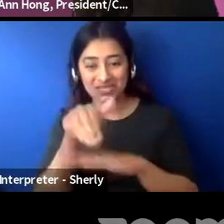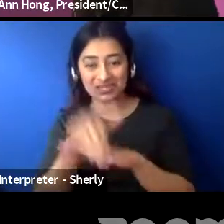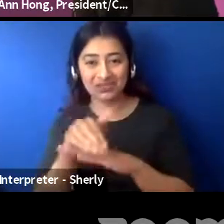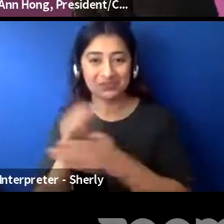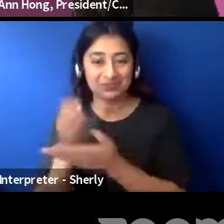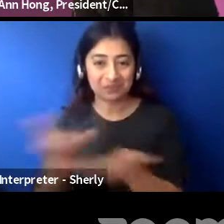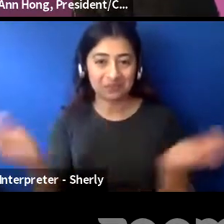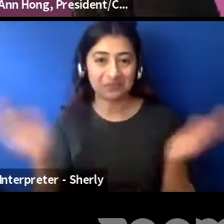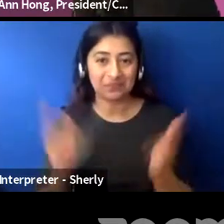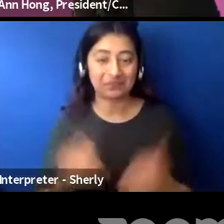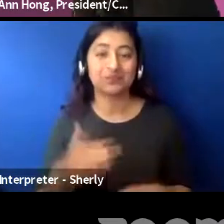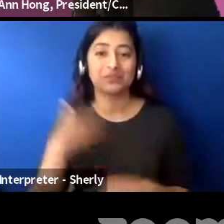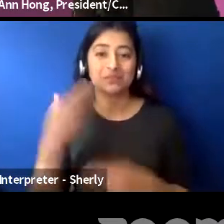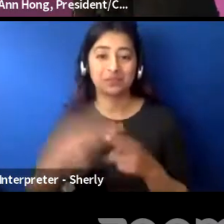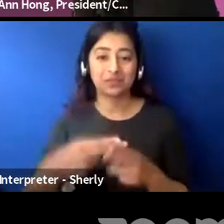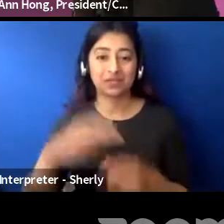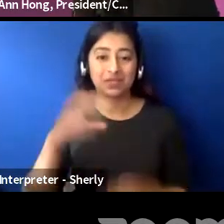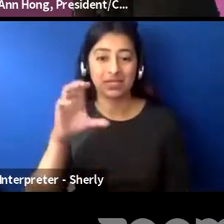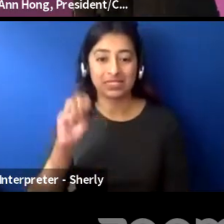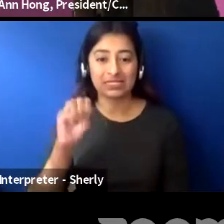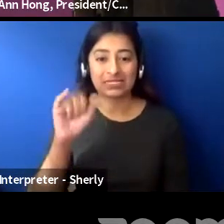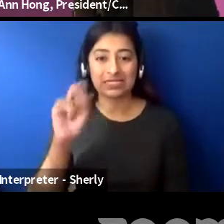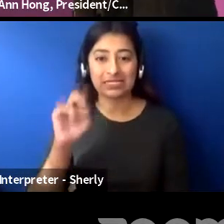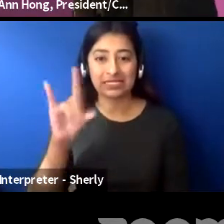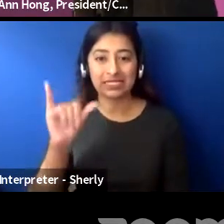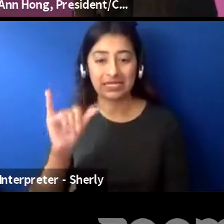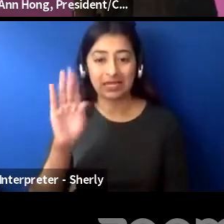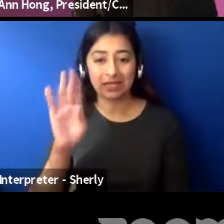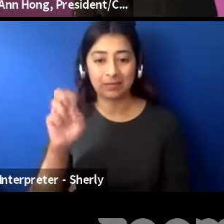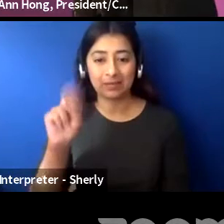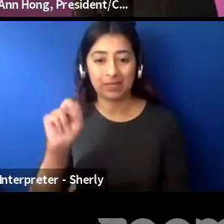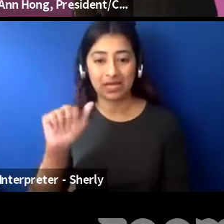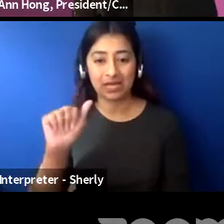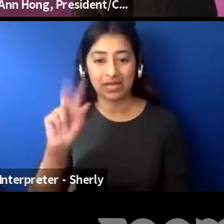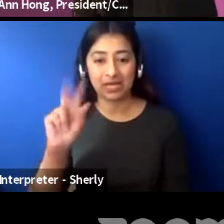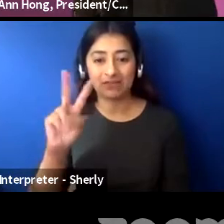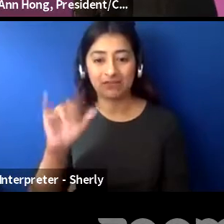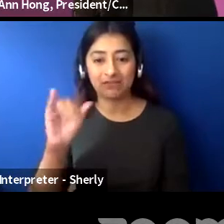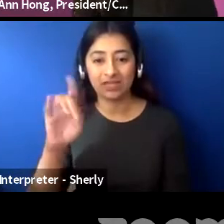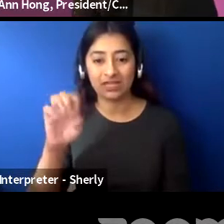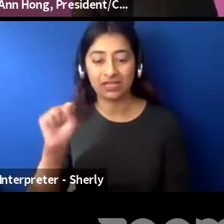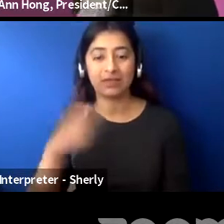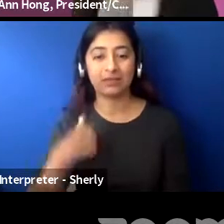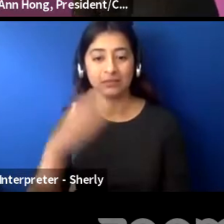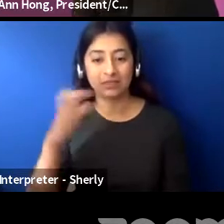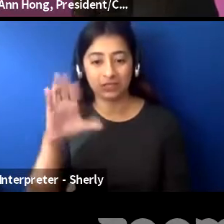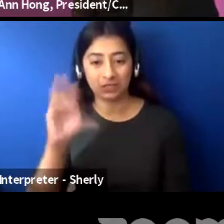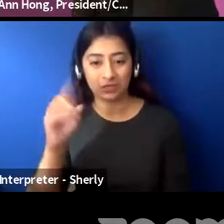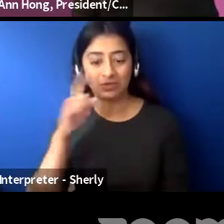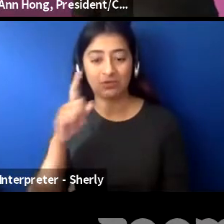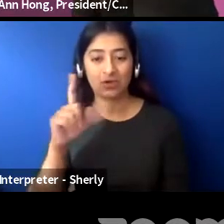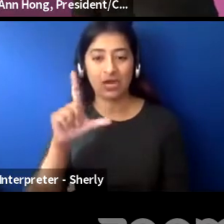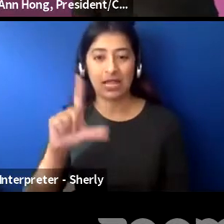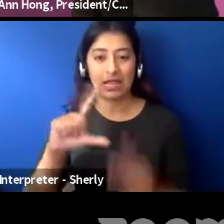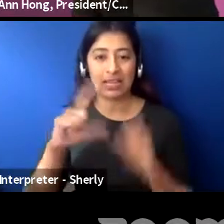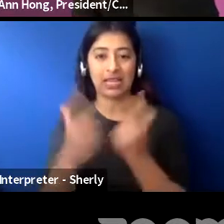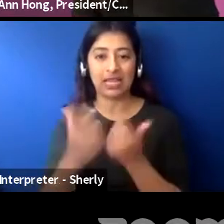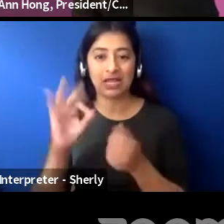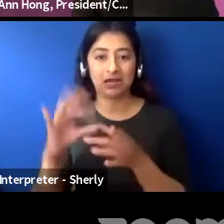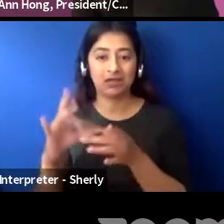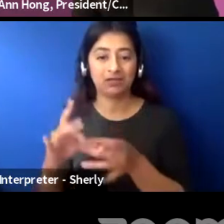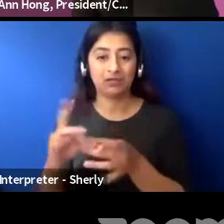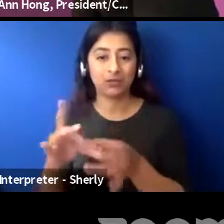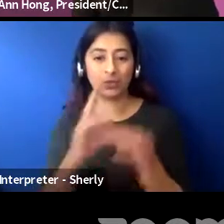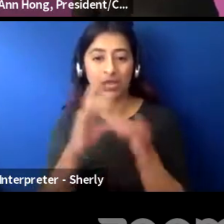everyone. My name is Cindy Benavidez, and I serve as the Chief Executive Officer for the League of United Latin American Citizens, also known